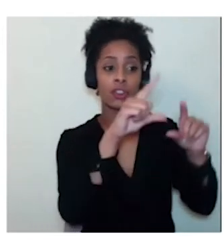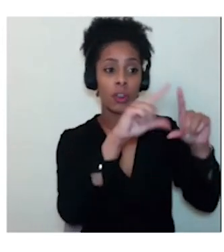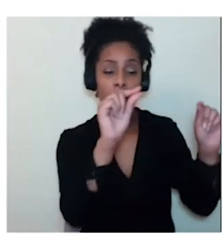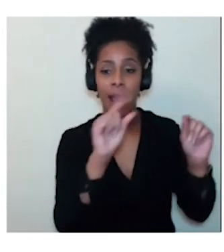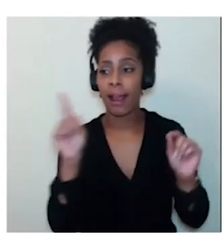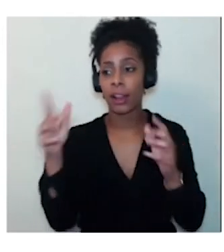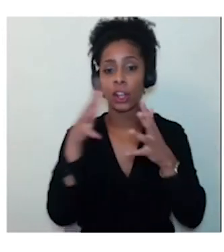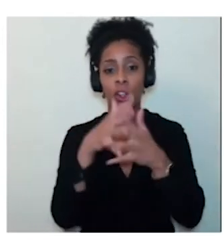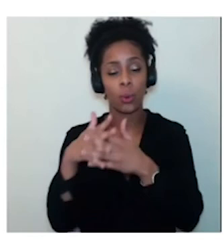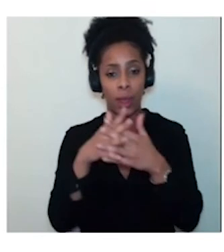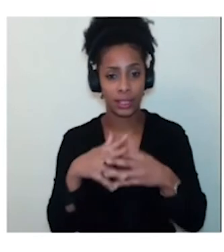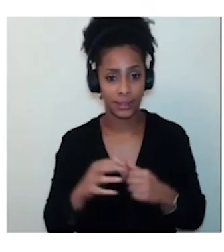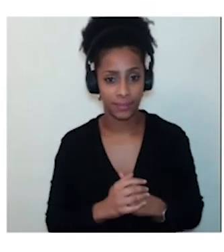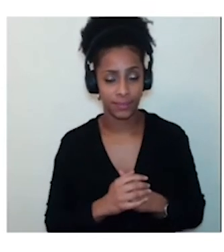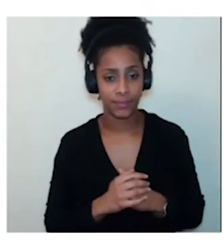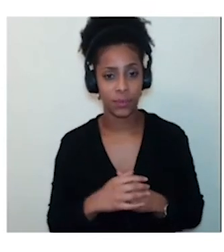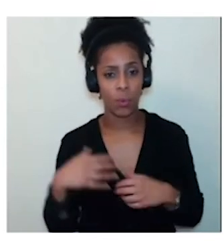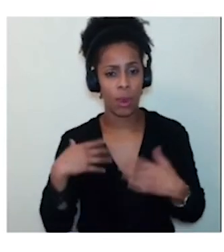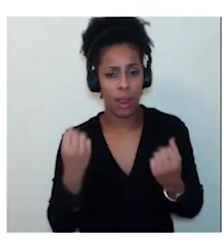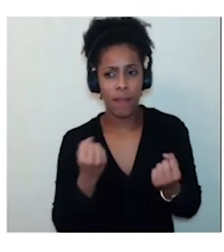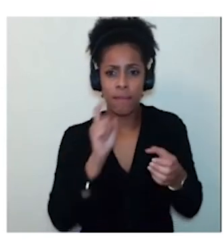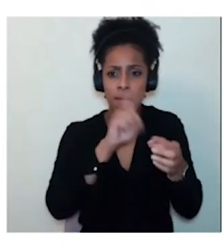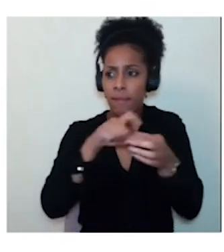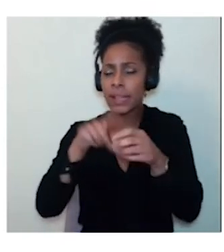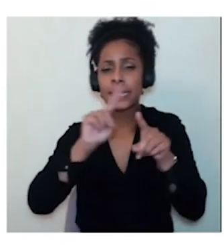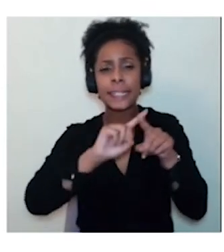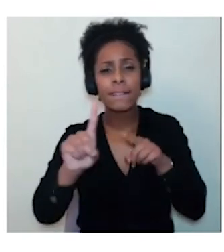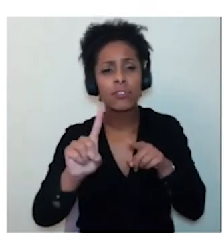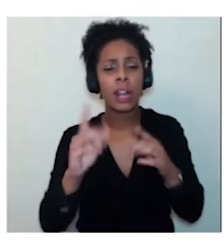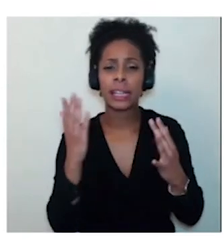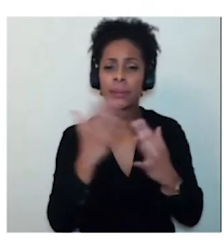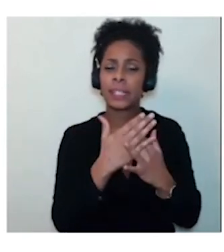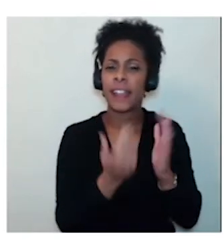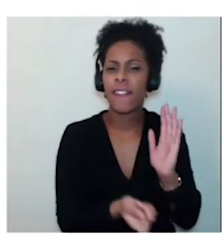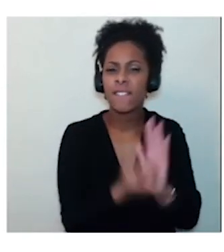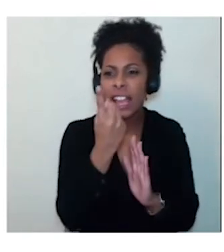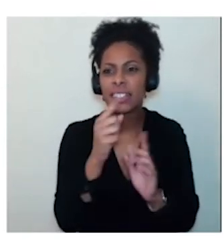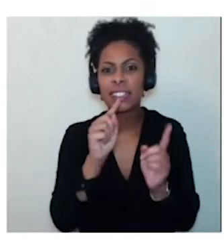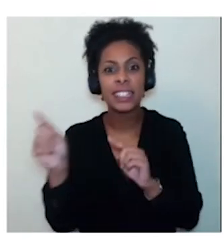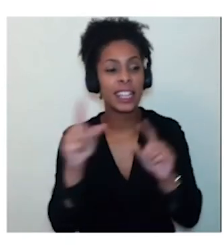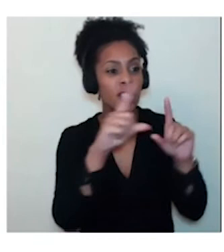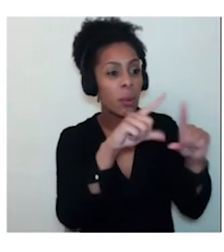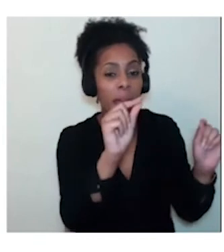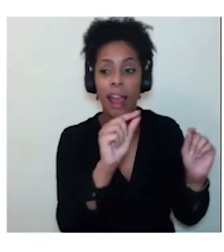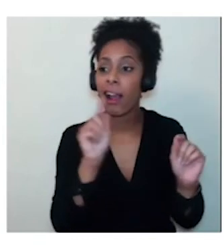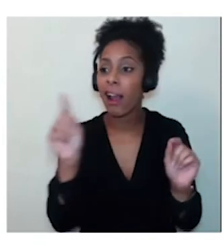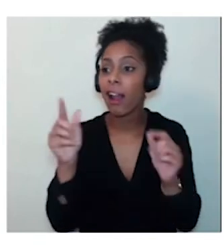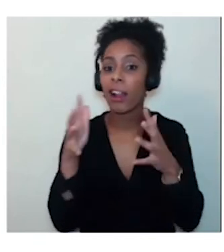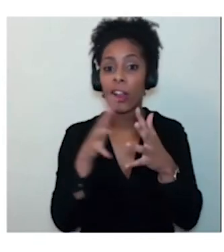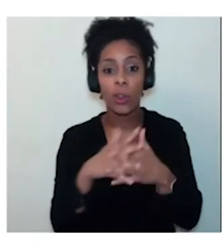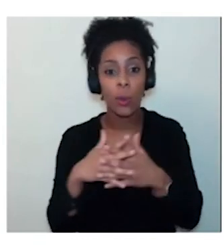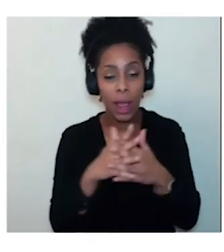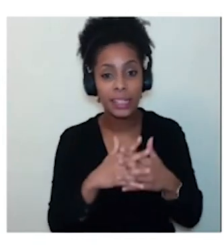other accessibility awareness events such as SiteWorld in Japan, CSUN in the US, and we are proud to again be a Solver sponsor